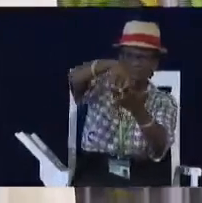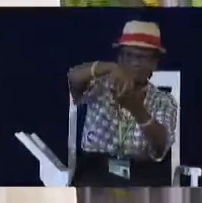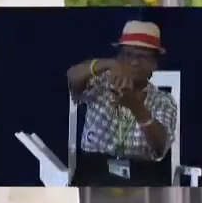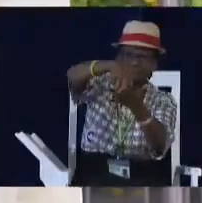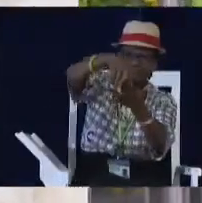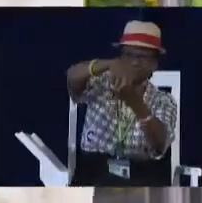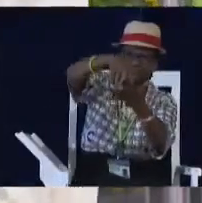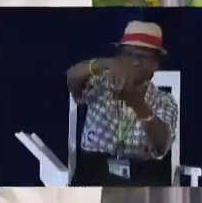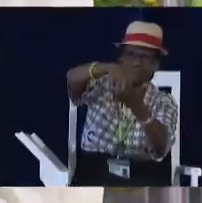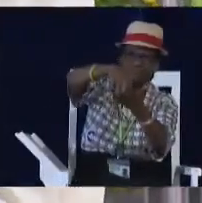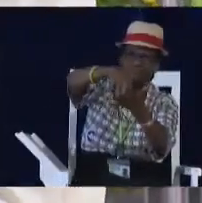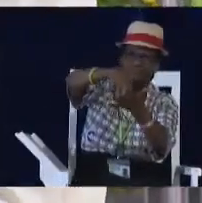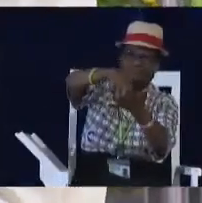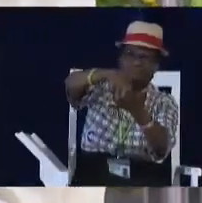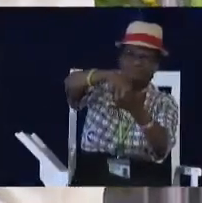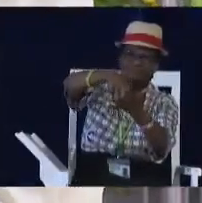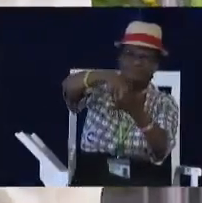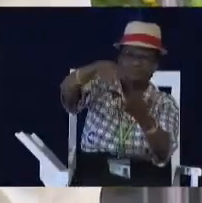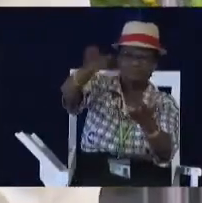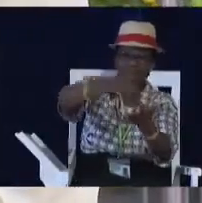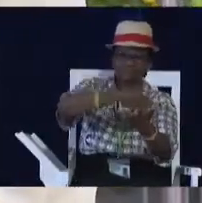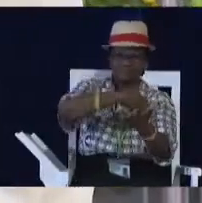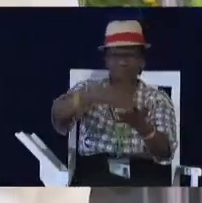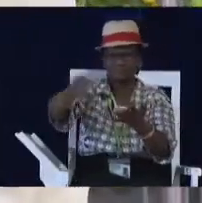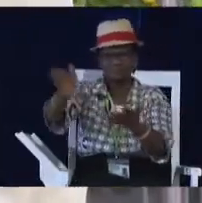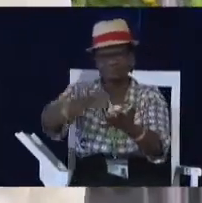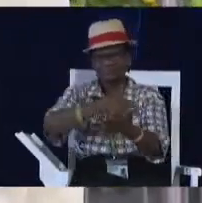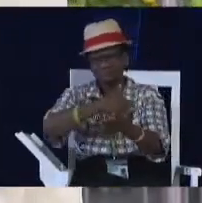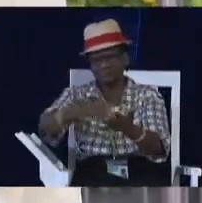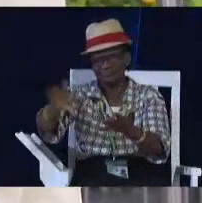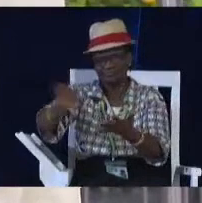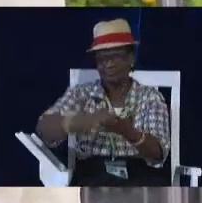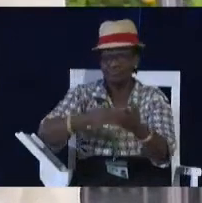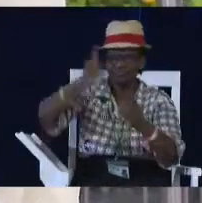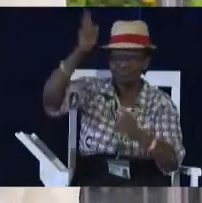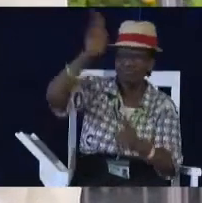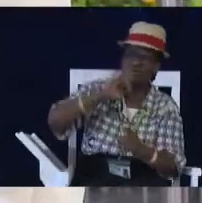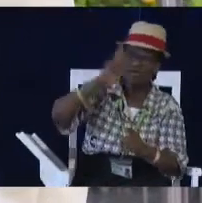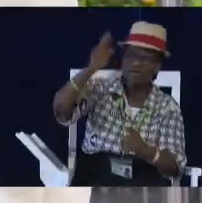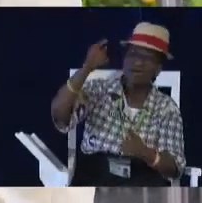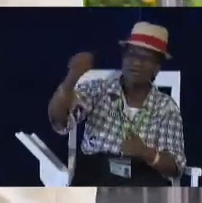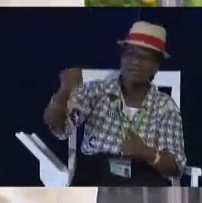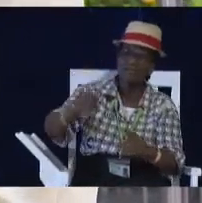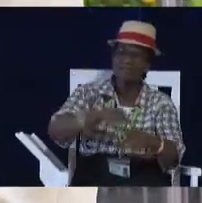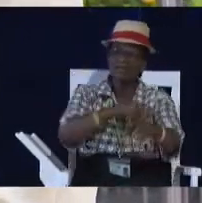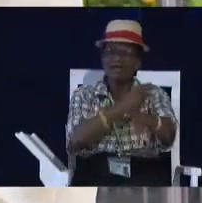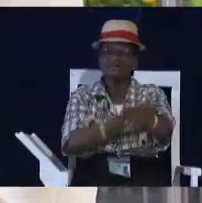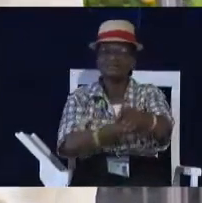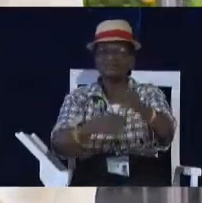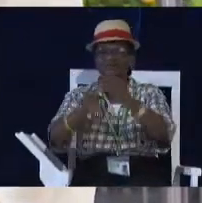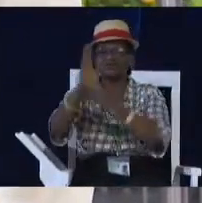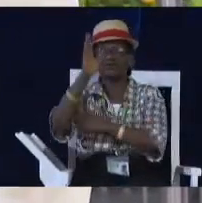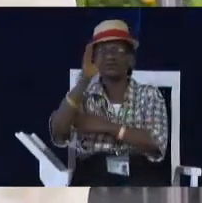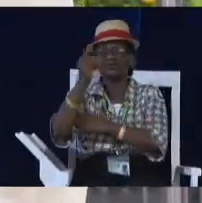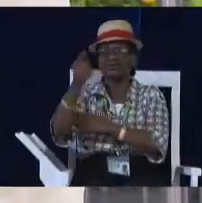You are the mighty God, the great I